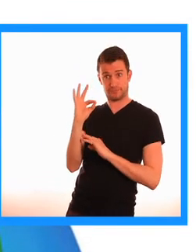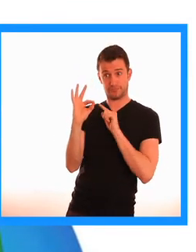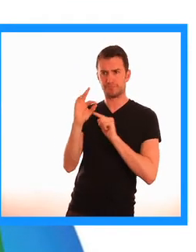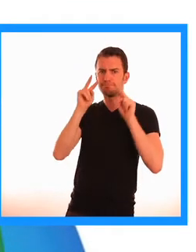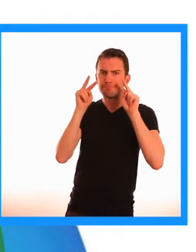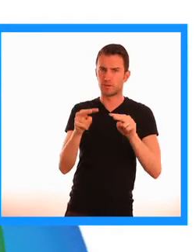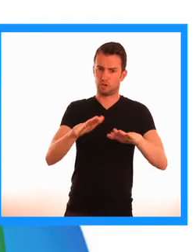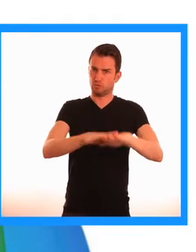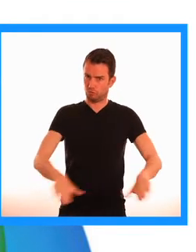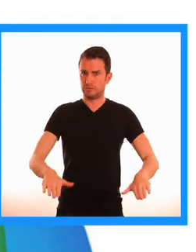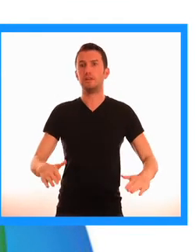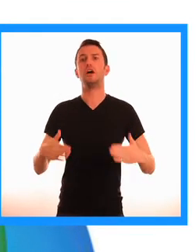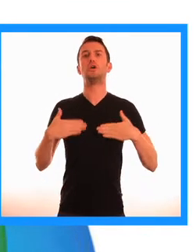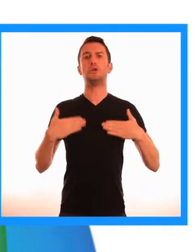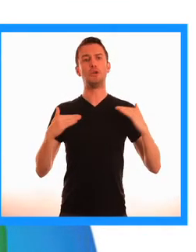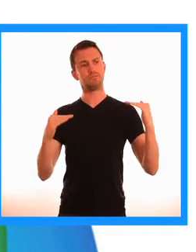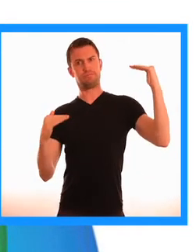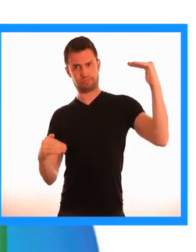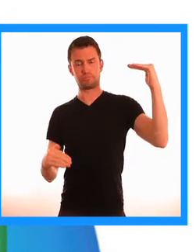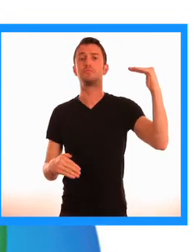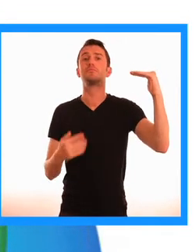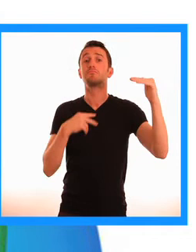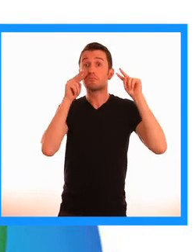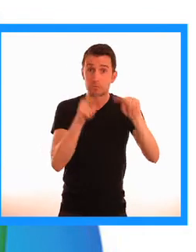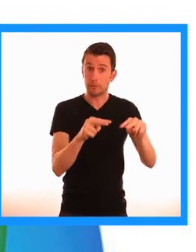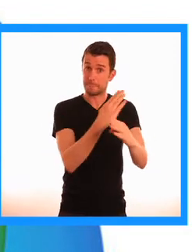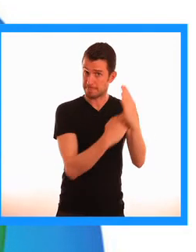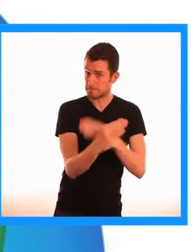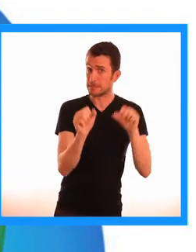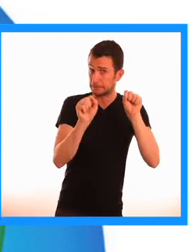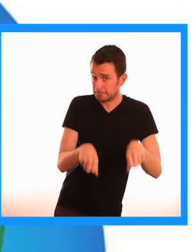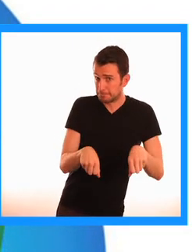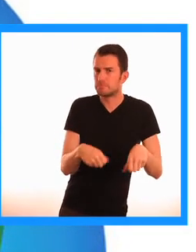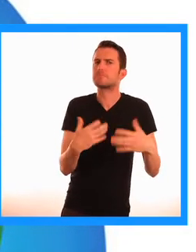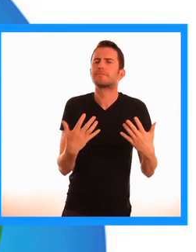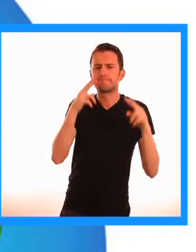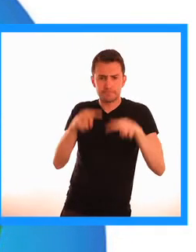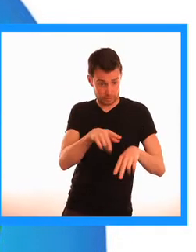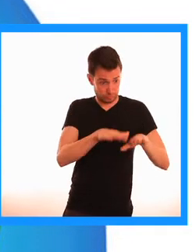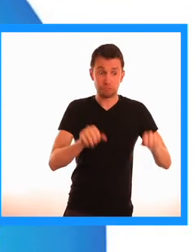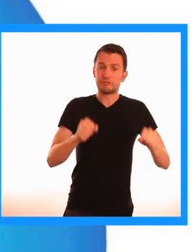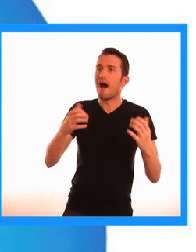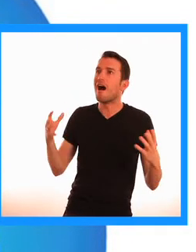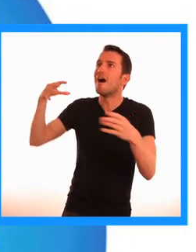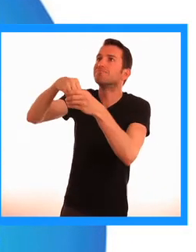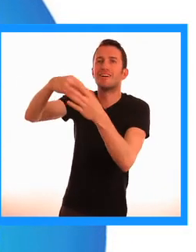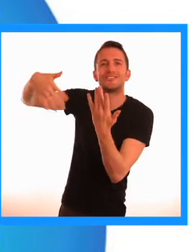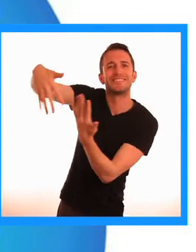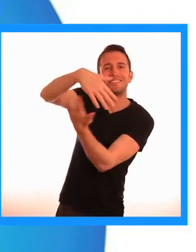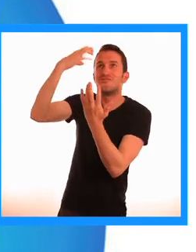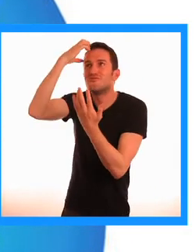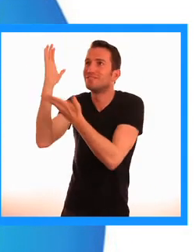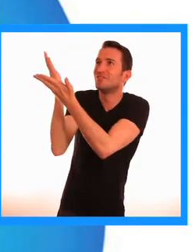the ICF, the International Classification of Functioning, Disability, and Health for Children and Youth captures not only the impairment, but also its effect